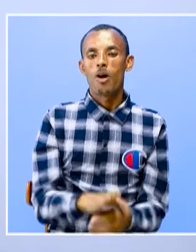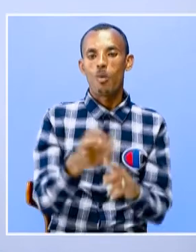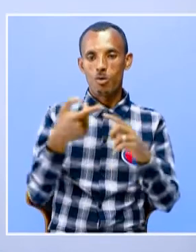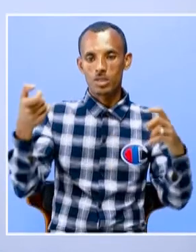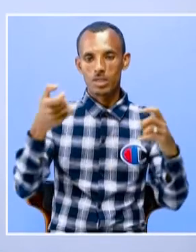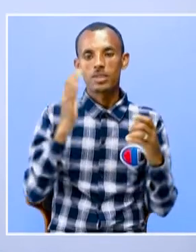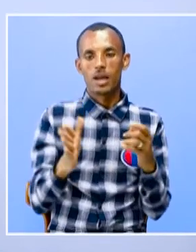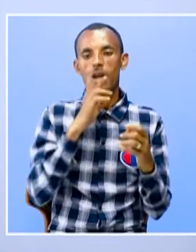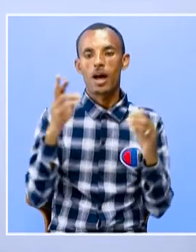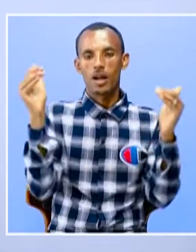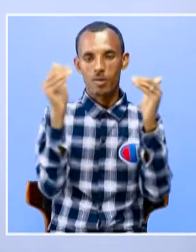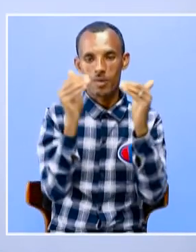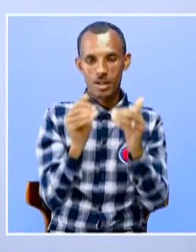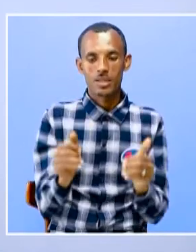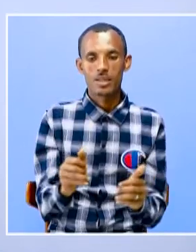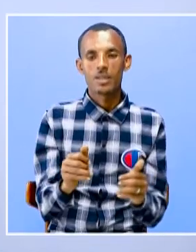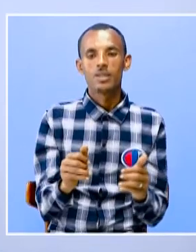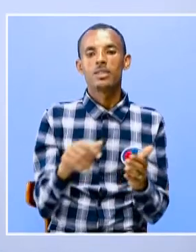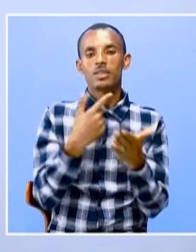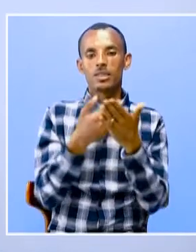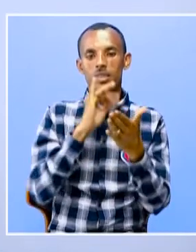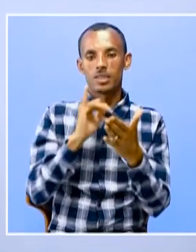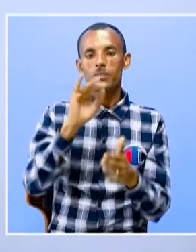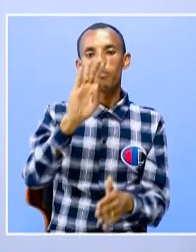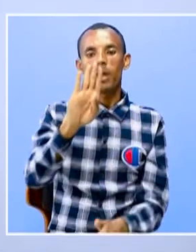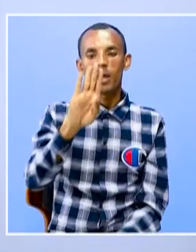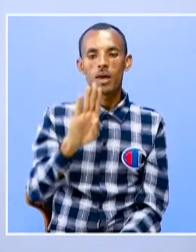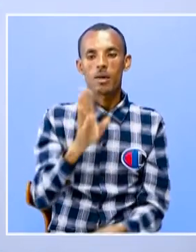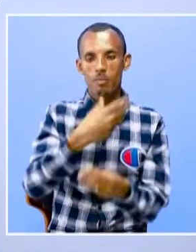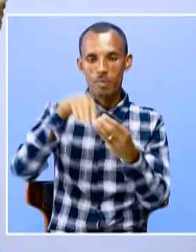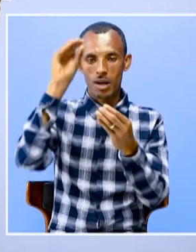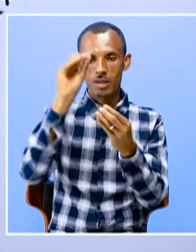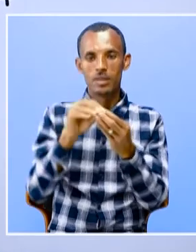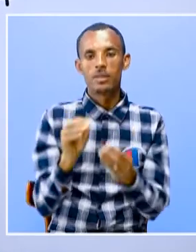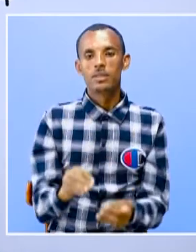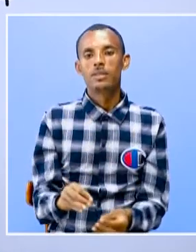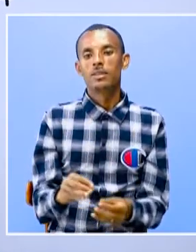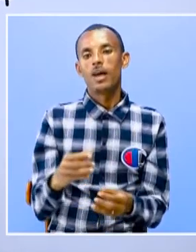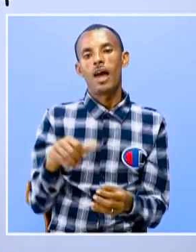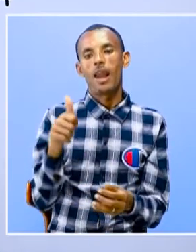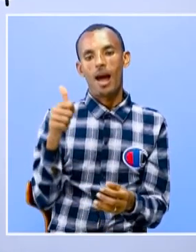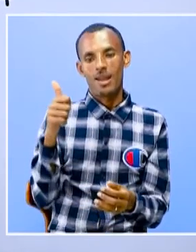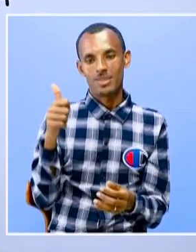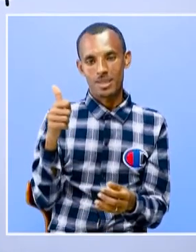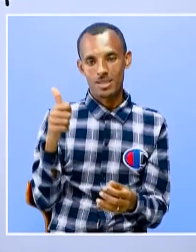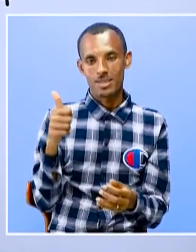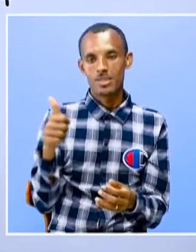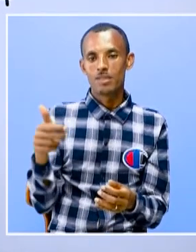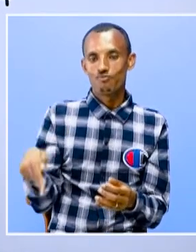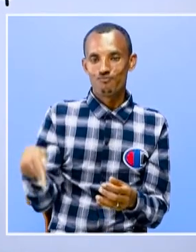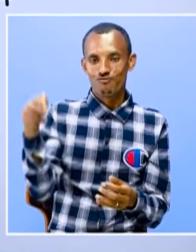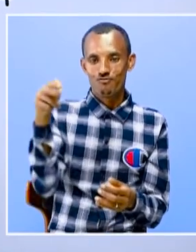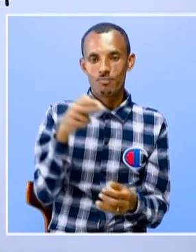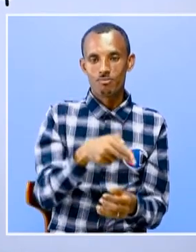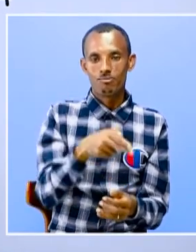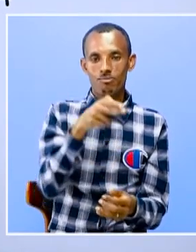of rectangle are congruent. Therefore, this one is B plus B plus this one is this